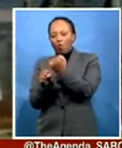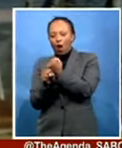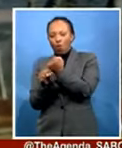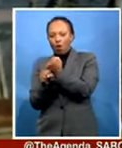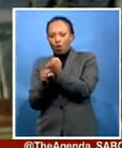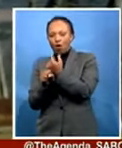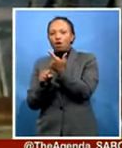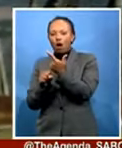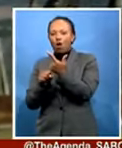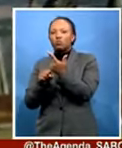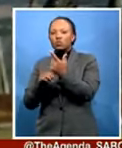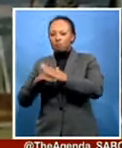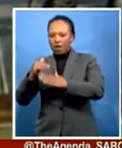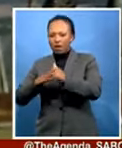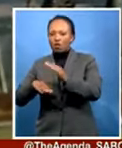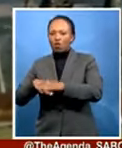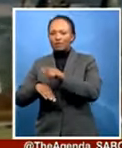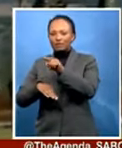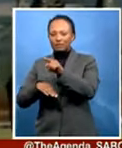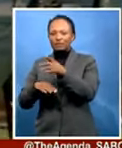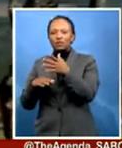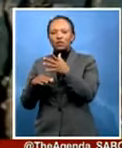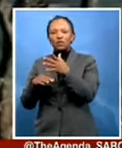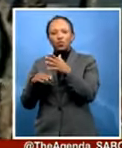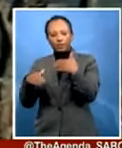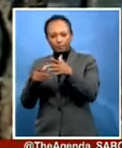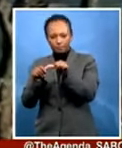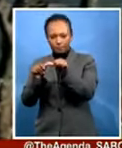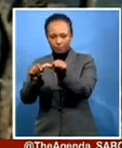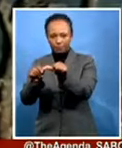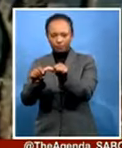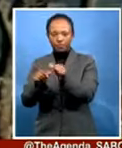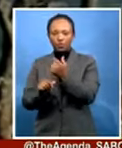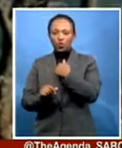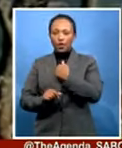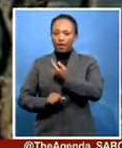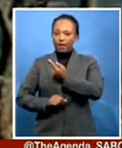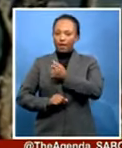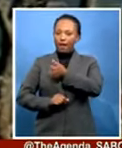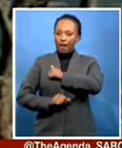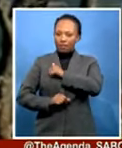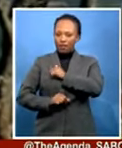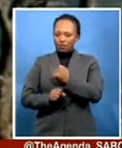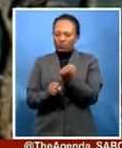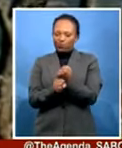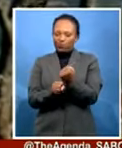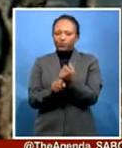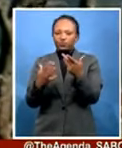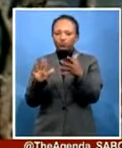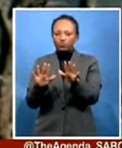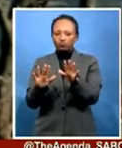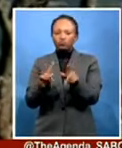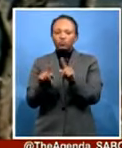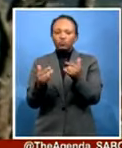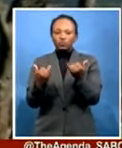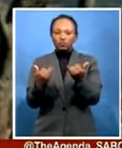like that in the horn. We were lucky enough to sort of see what the work they were doing, and it came in for some criticism, so we learnt